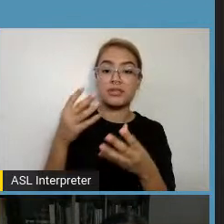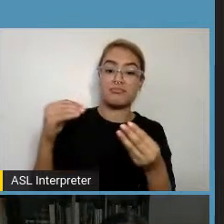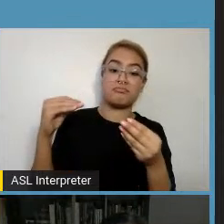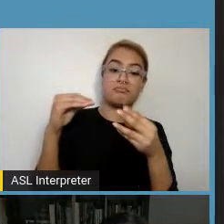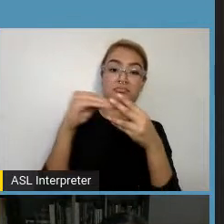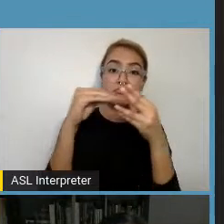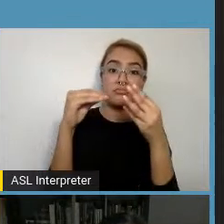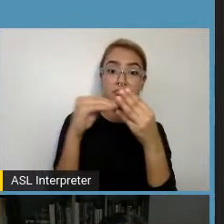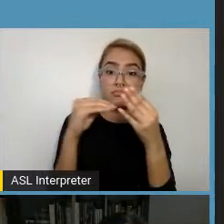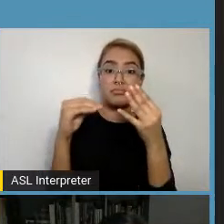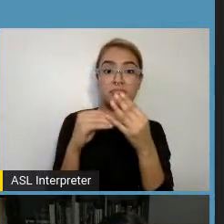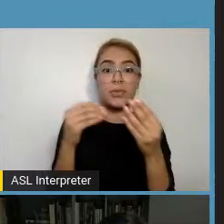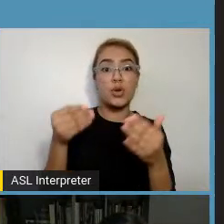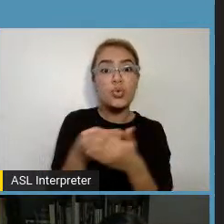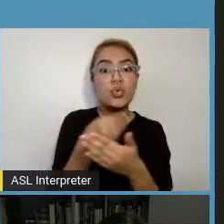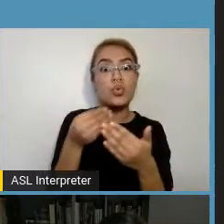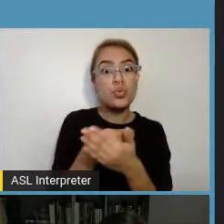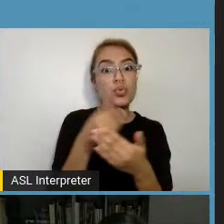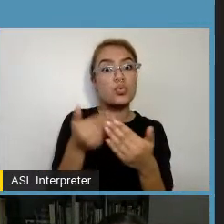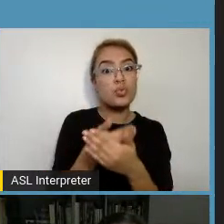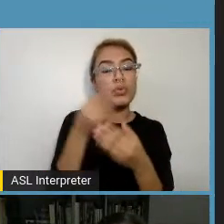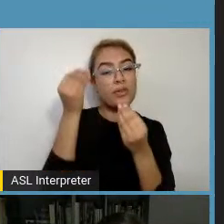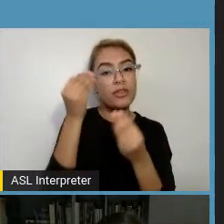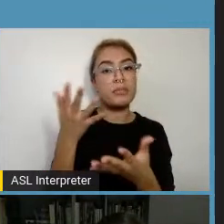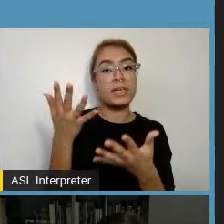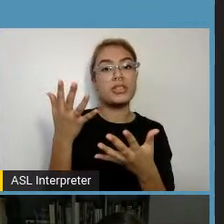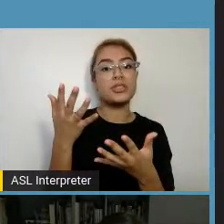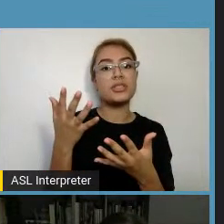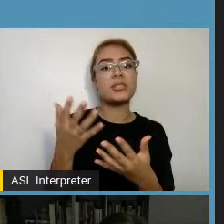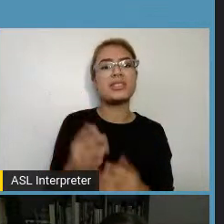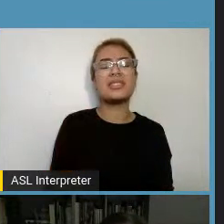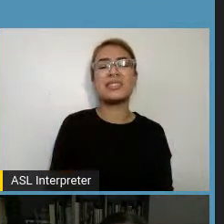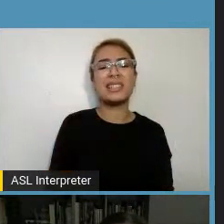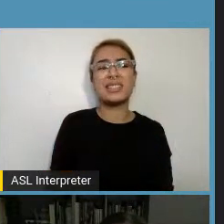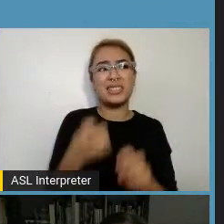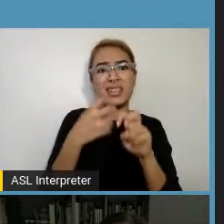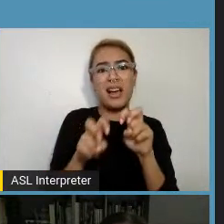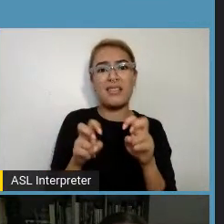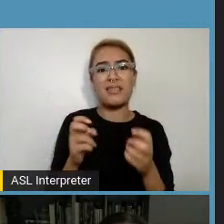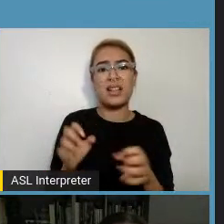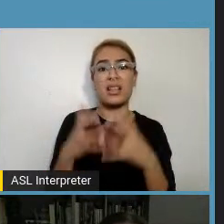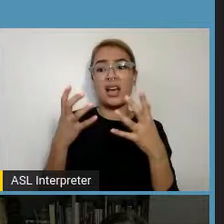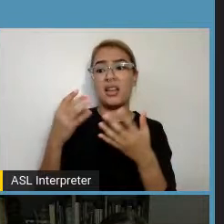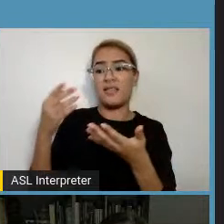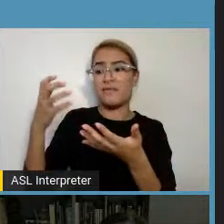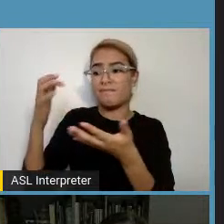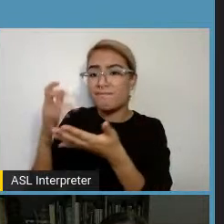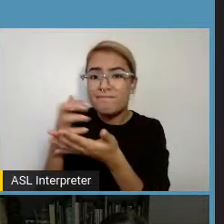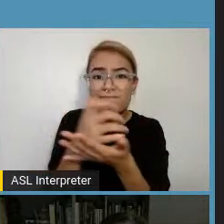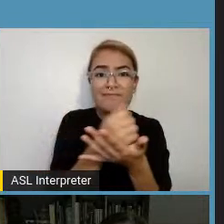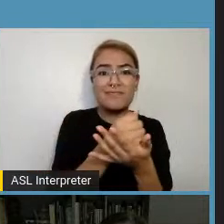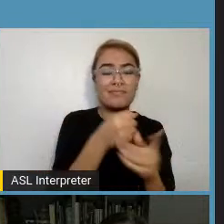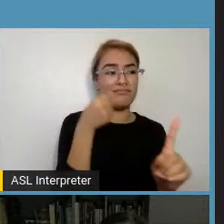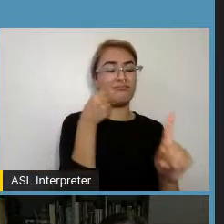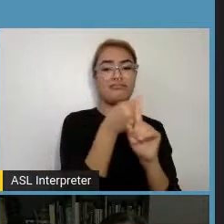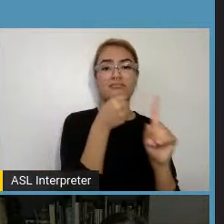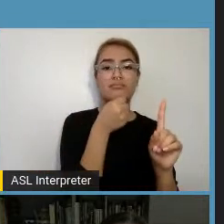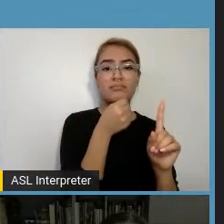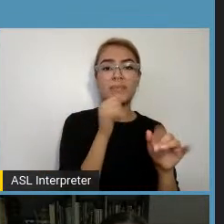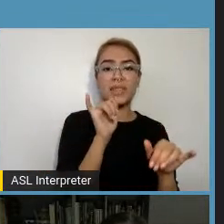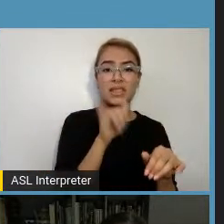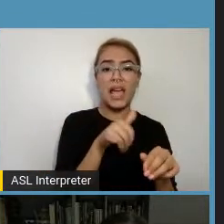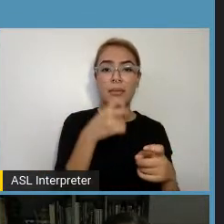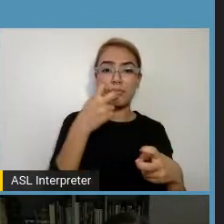came face to face and saw the tragedy that we're facing with so many of our collections in such a powerful way.